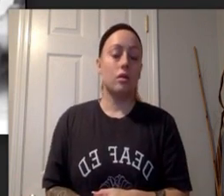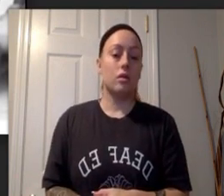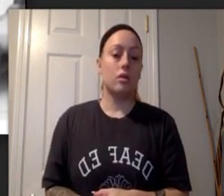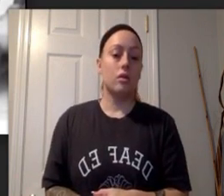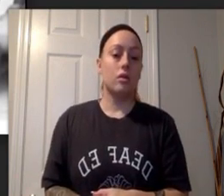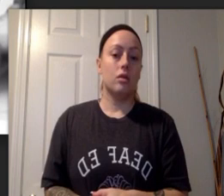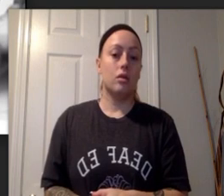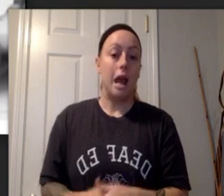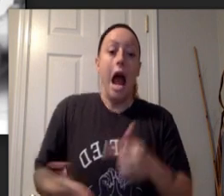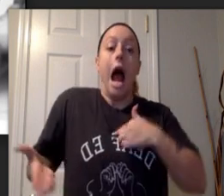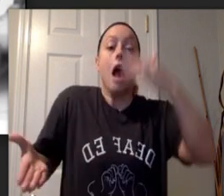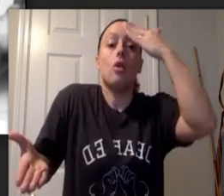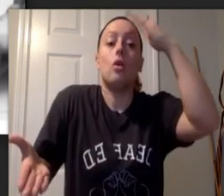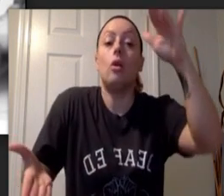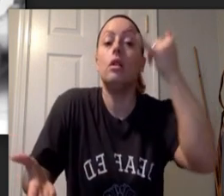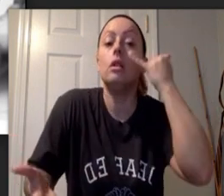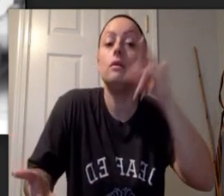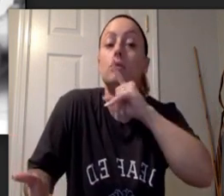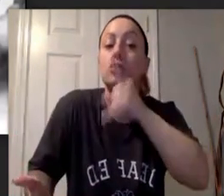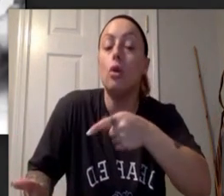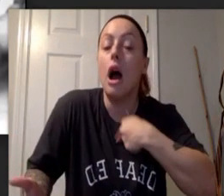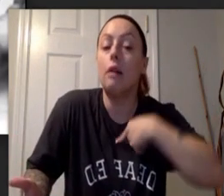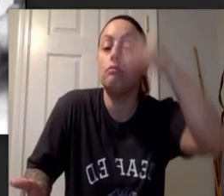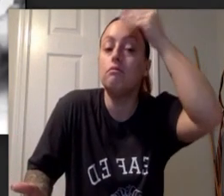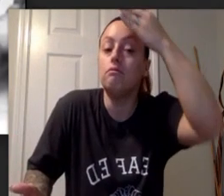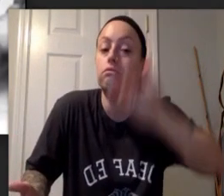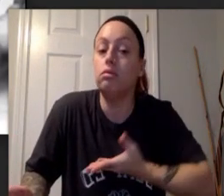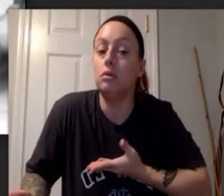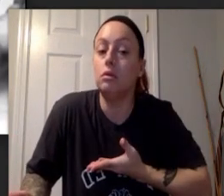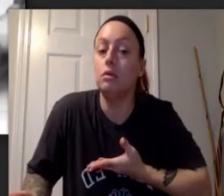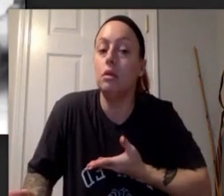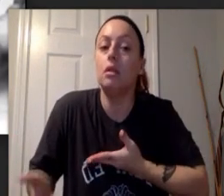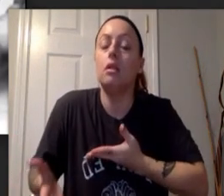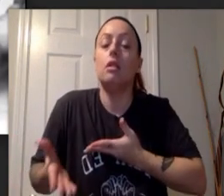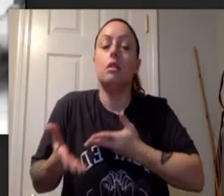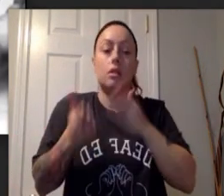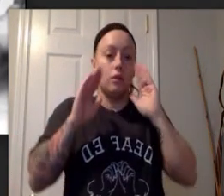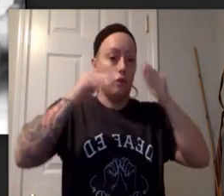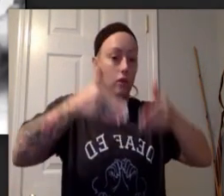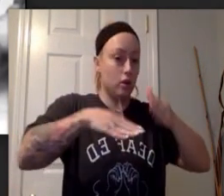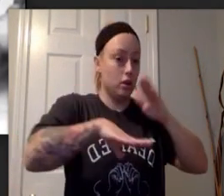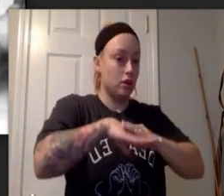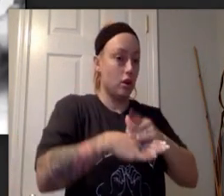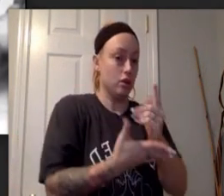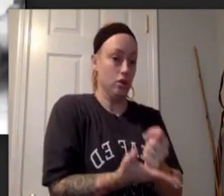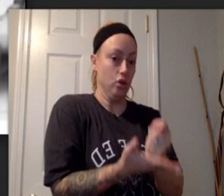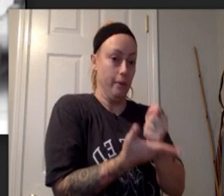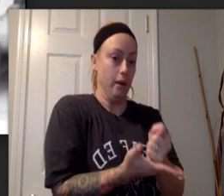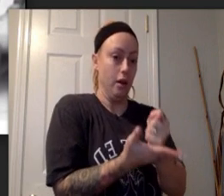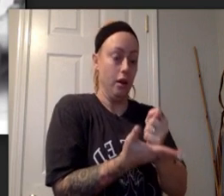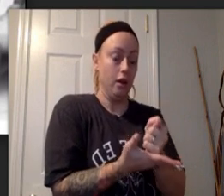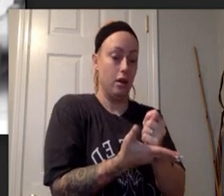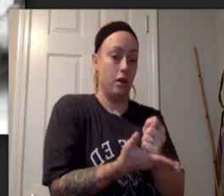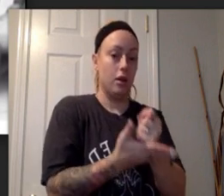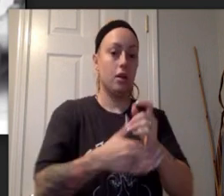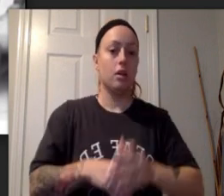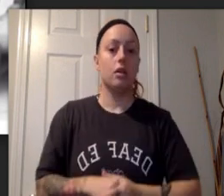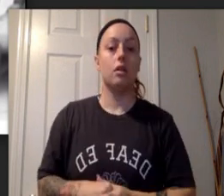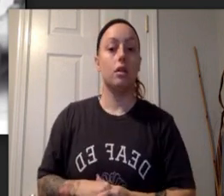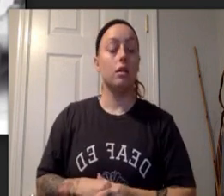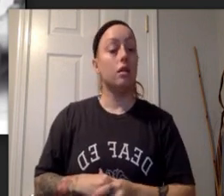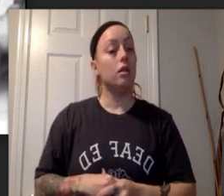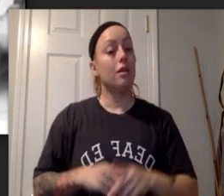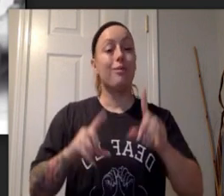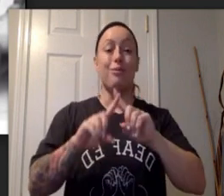no idea if this is true, but I was told that people like there is a focus on treatment, right? It's just the problem is like our treatment